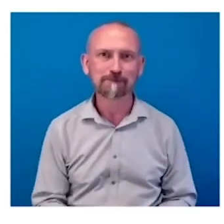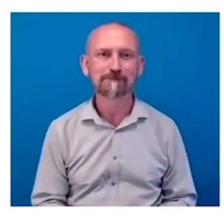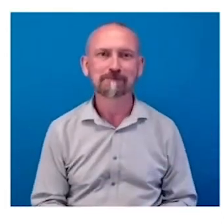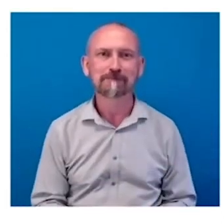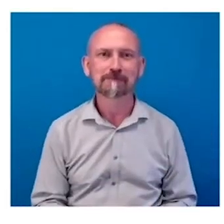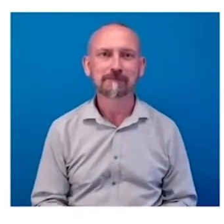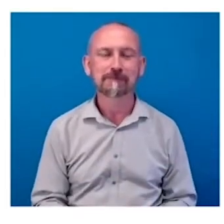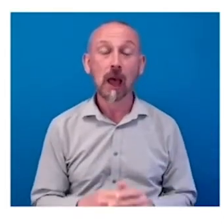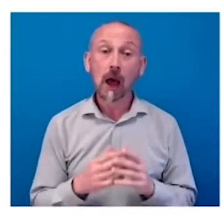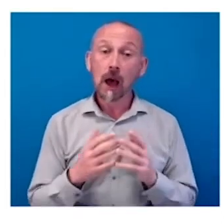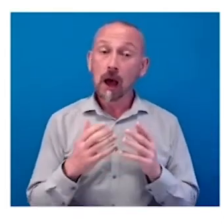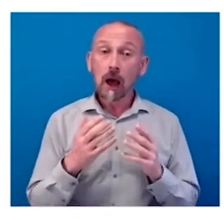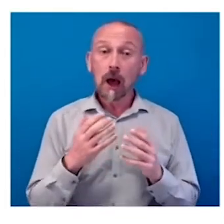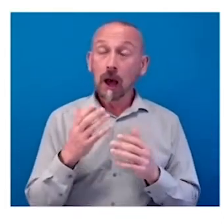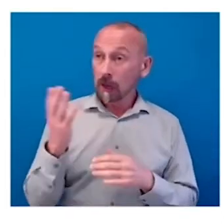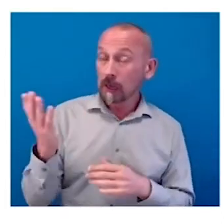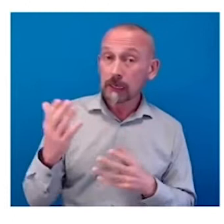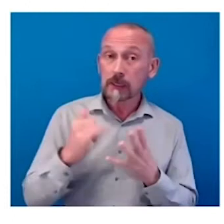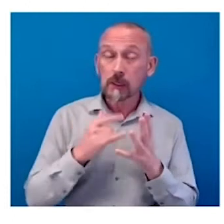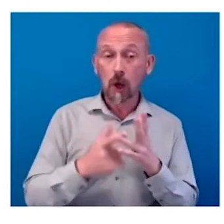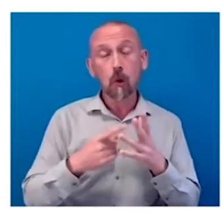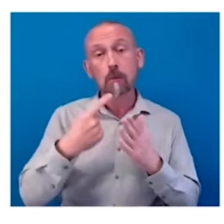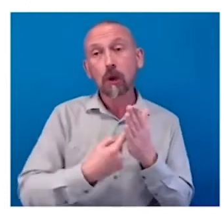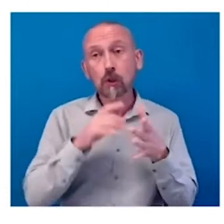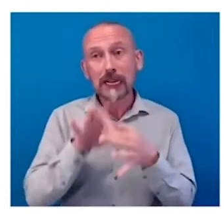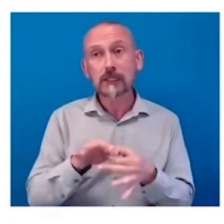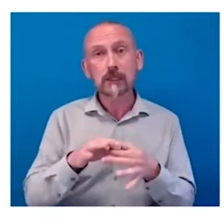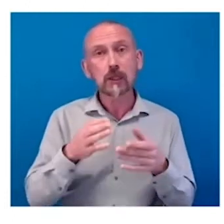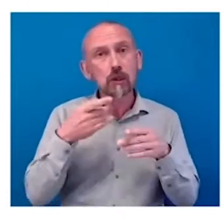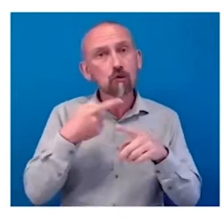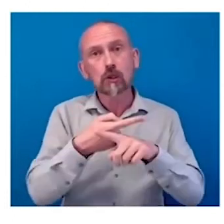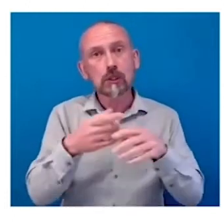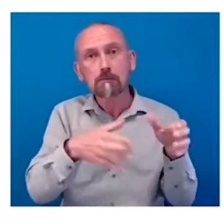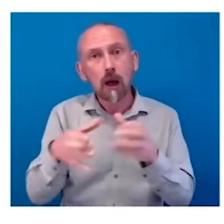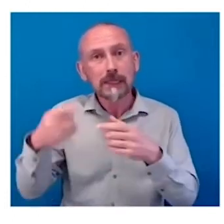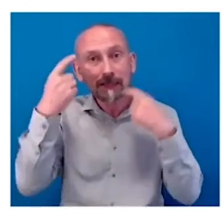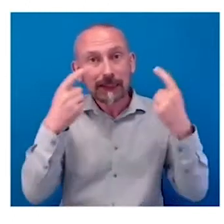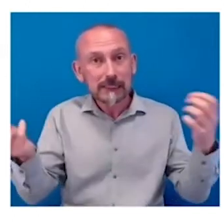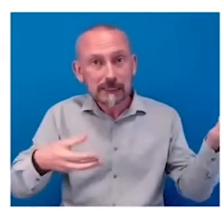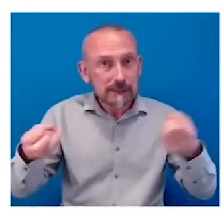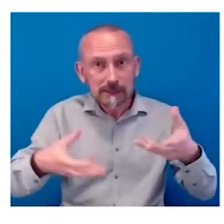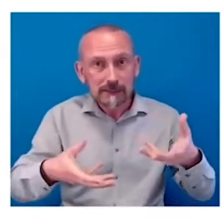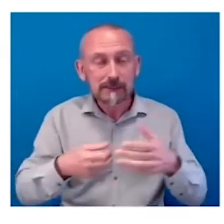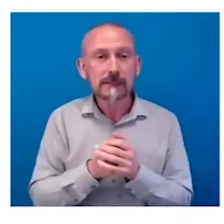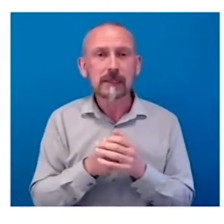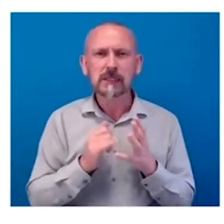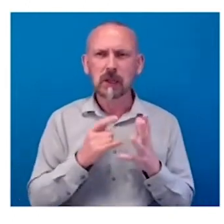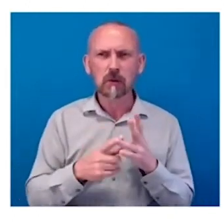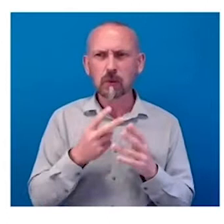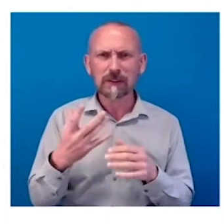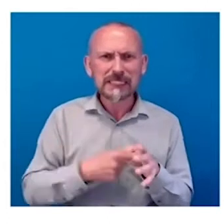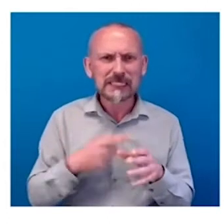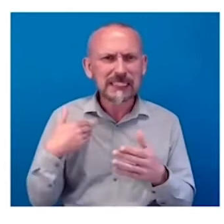Yeah, just a little bit. Policy Connect, cross-party think tank. We've been around for 25 years now. I think we're up to about